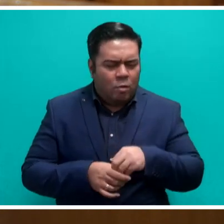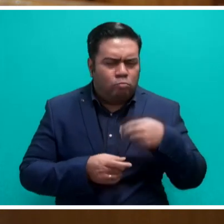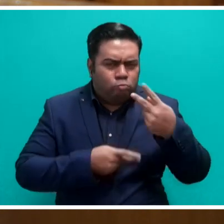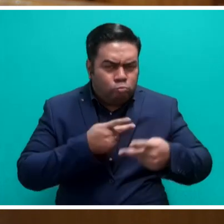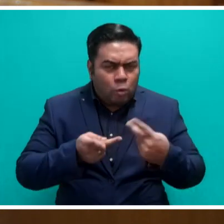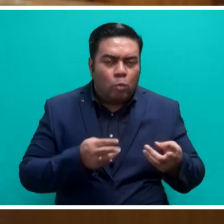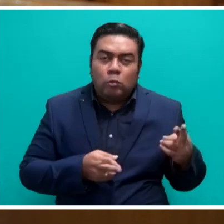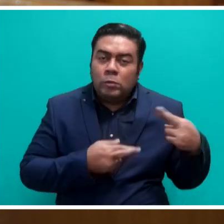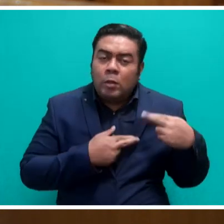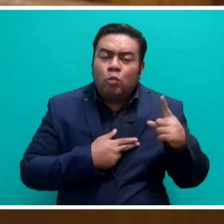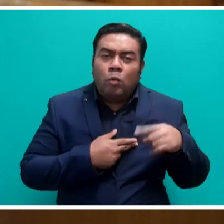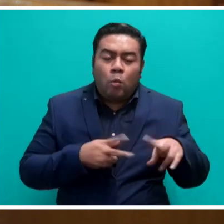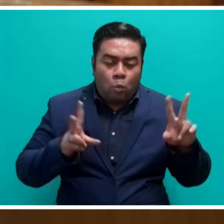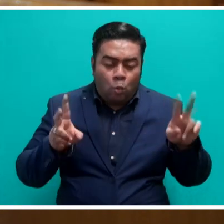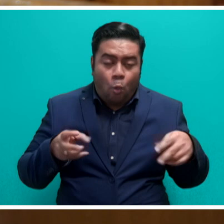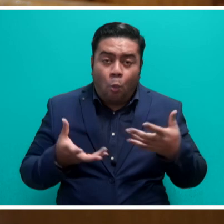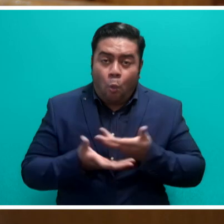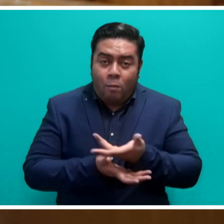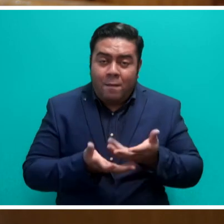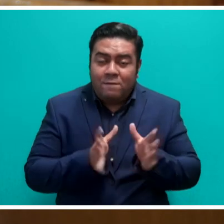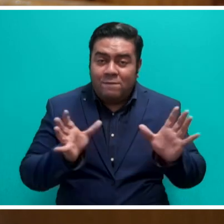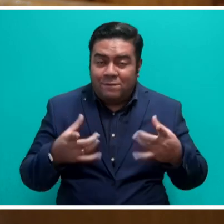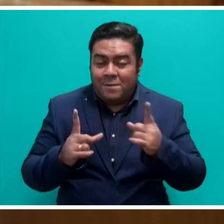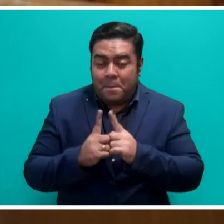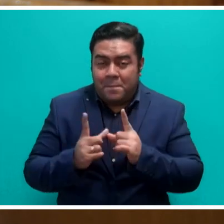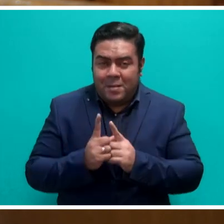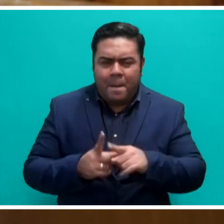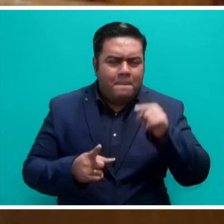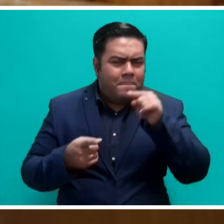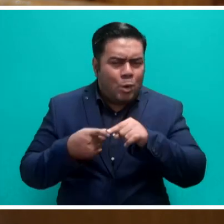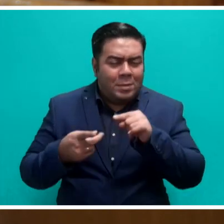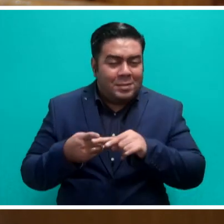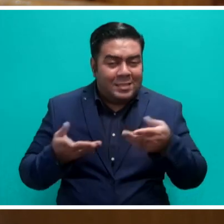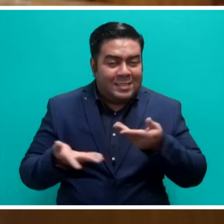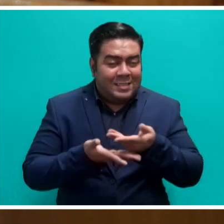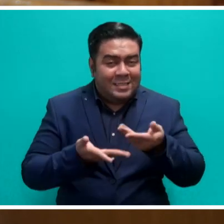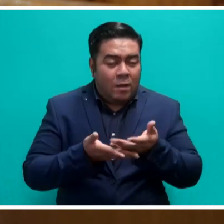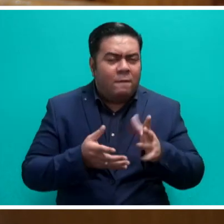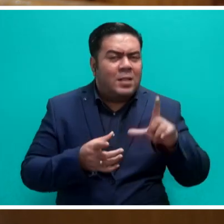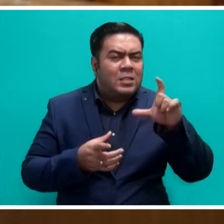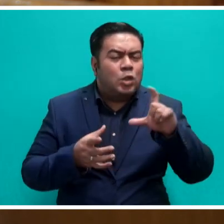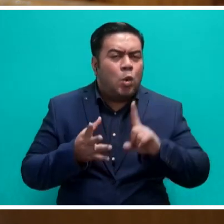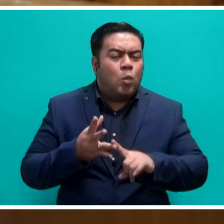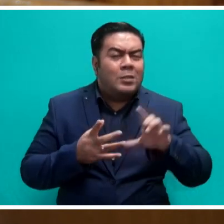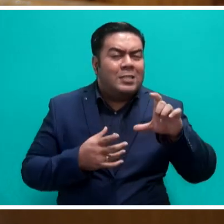to the quorum for the COC meetings, appointment and tenure of COC